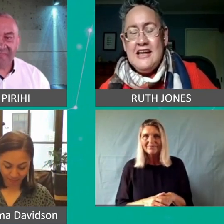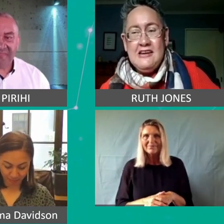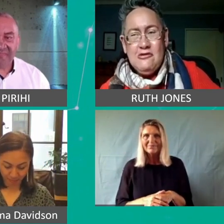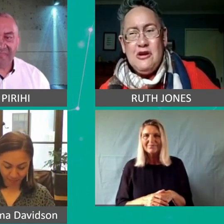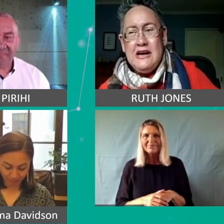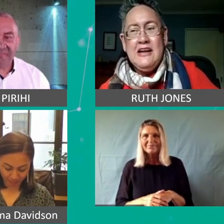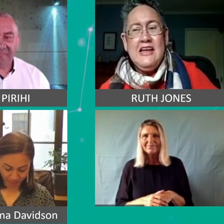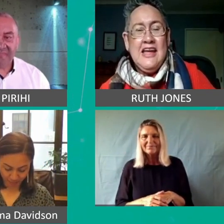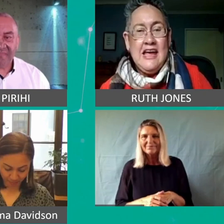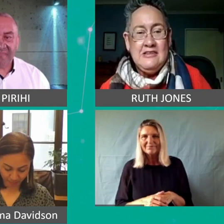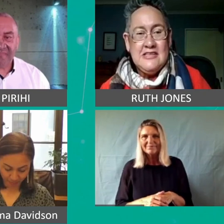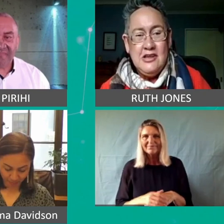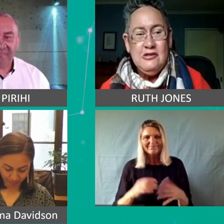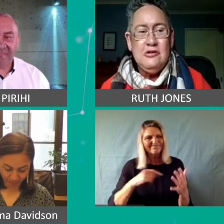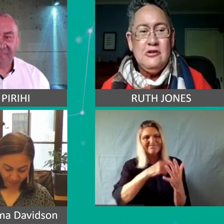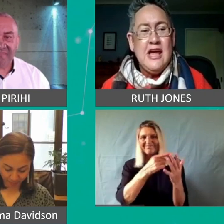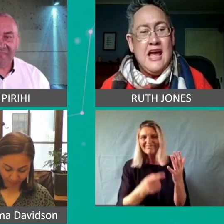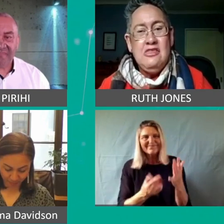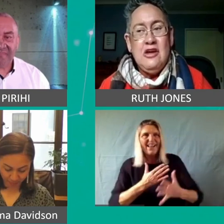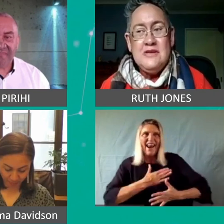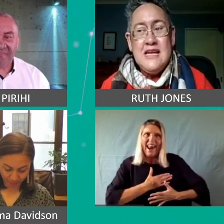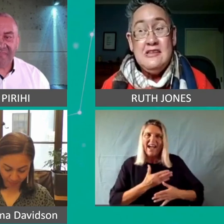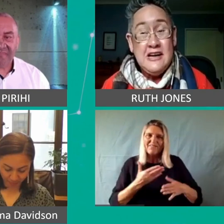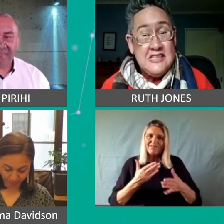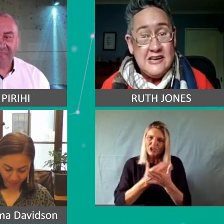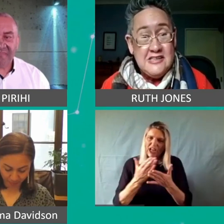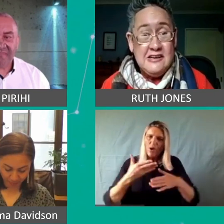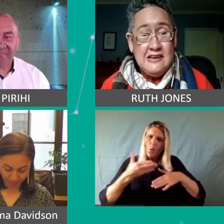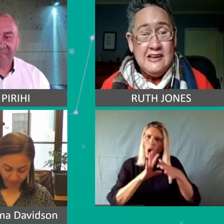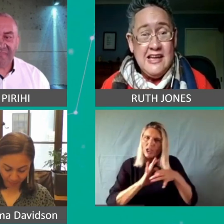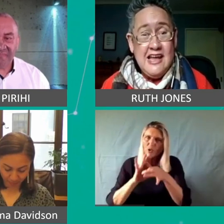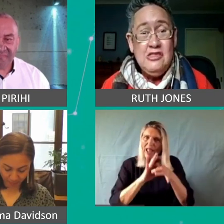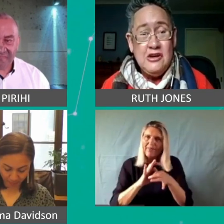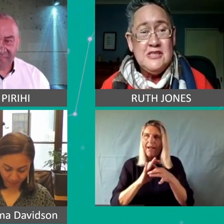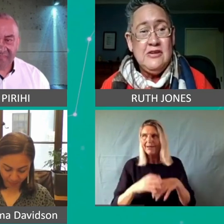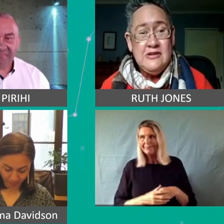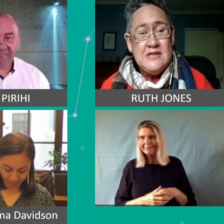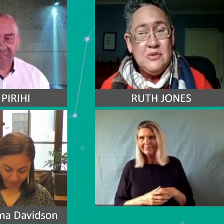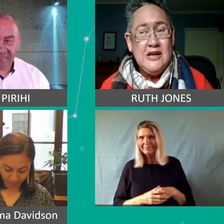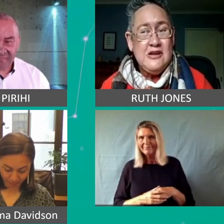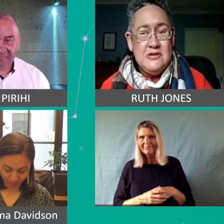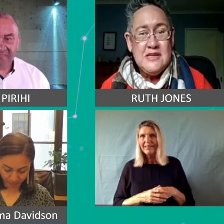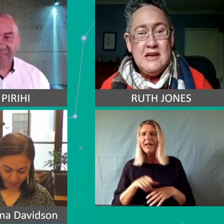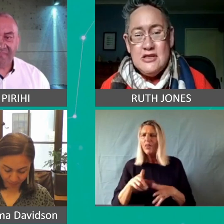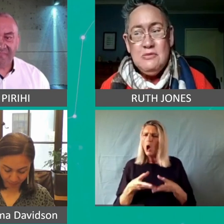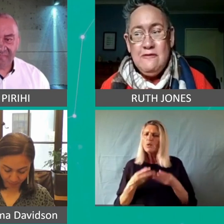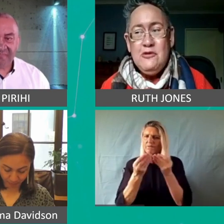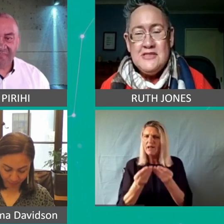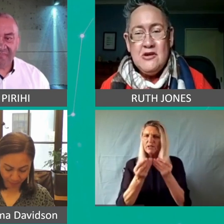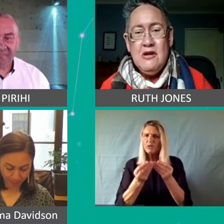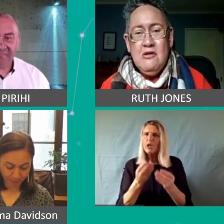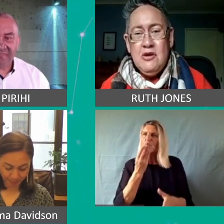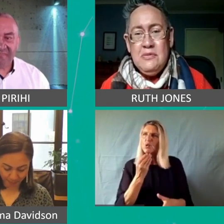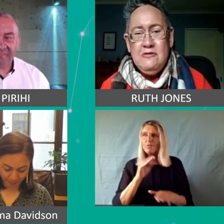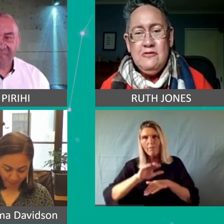tiaki and aroha and tautoko and those and rangatiratanga. And those are the values that we can use to move forward.